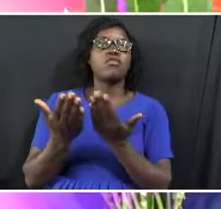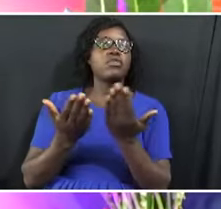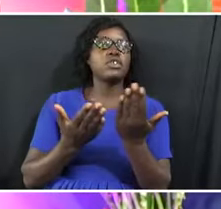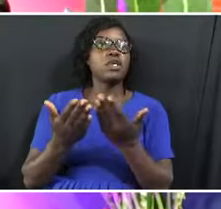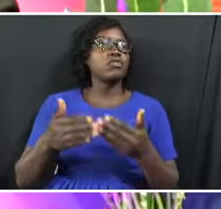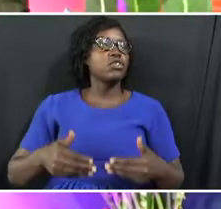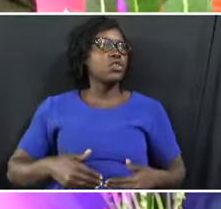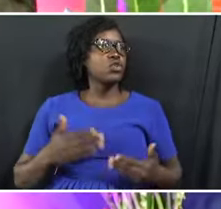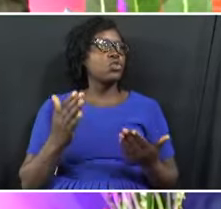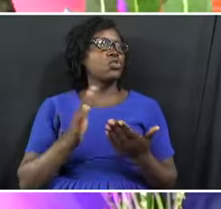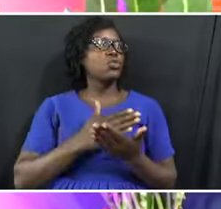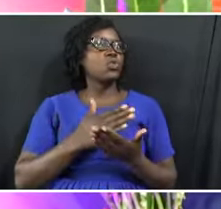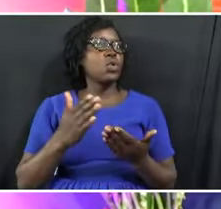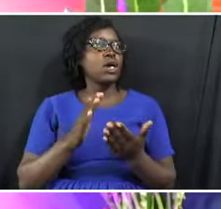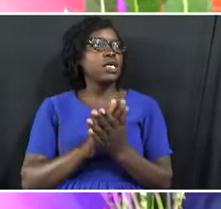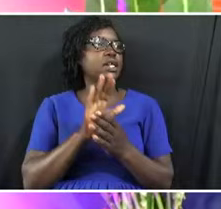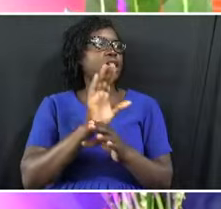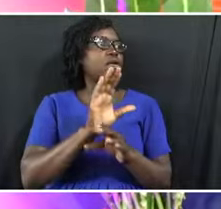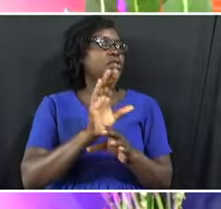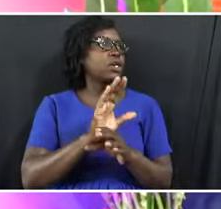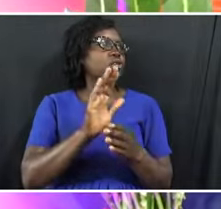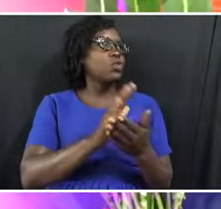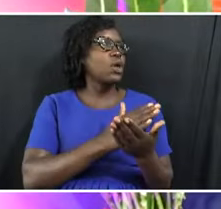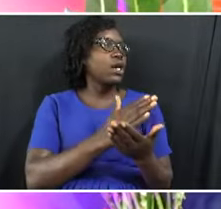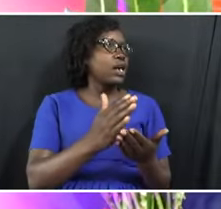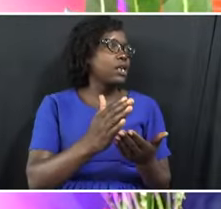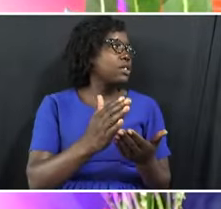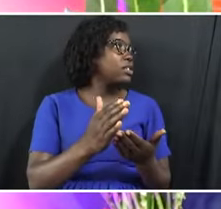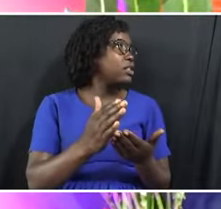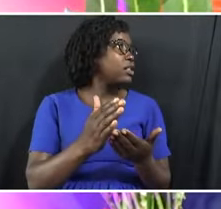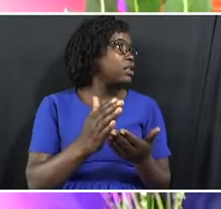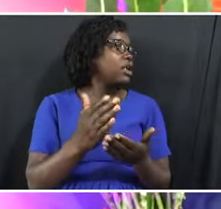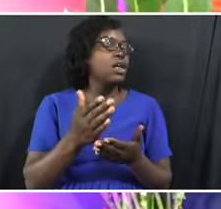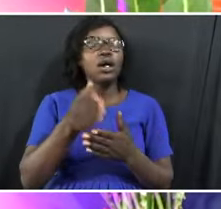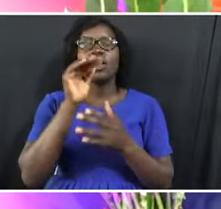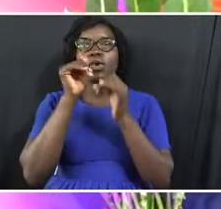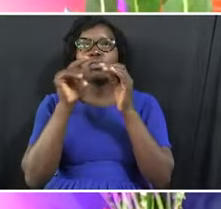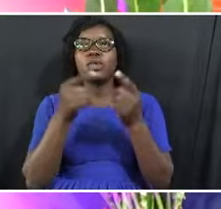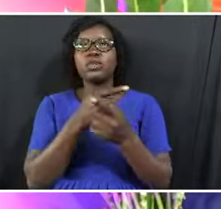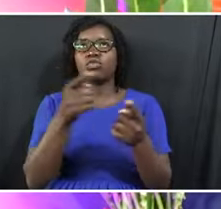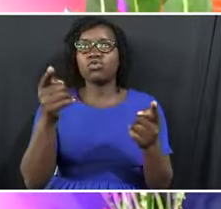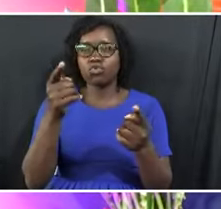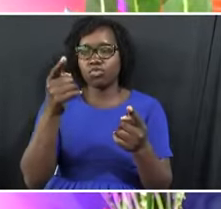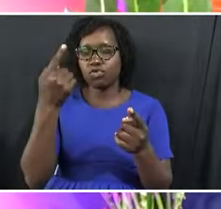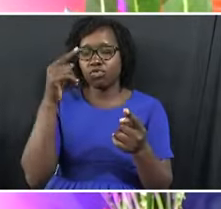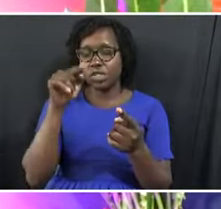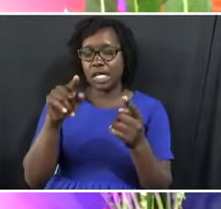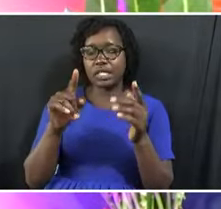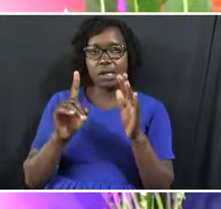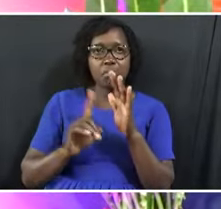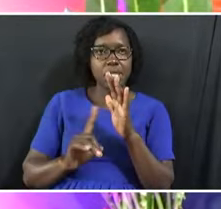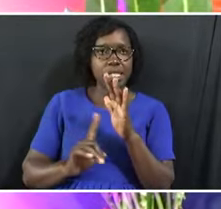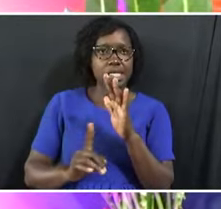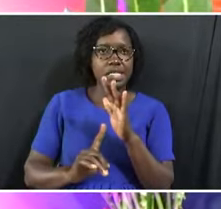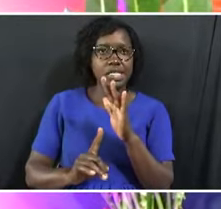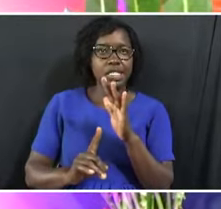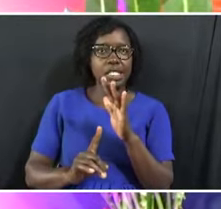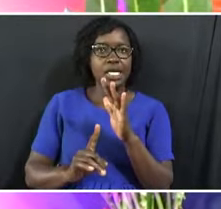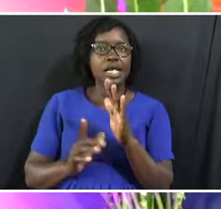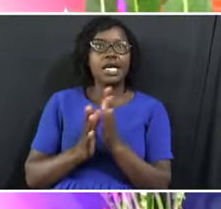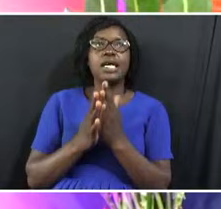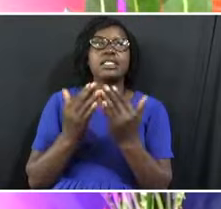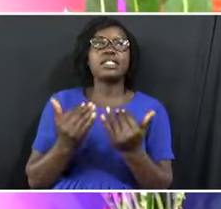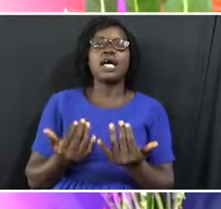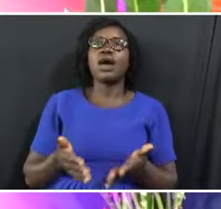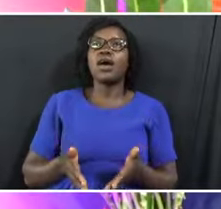youth choir and our church choir. God bless you because of that ministry. Allow me